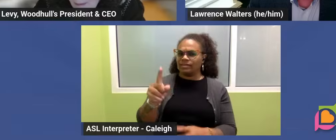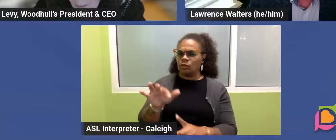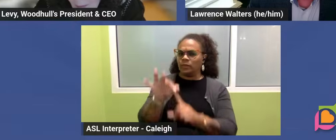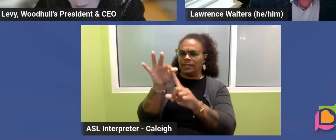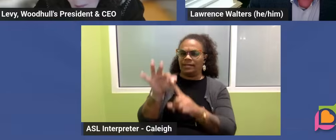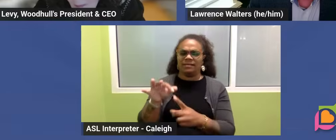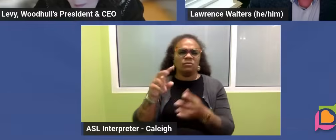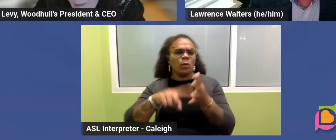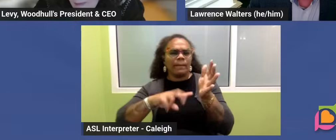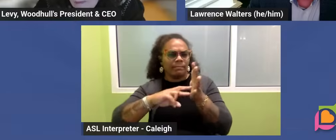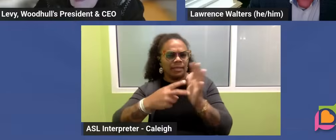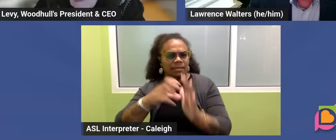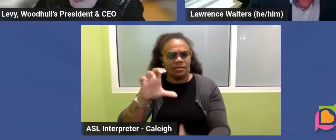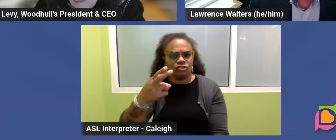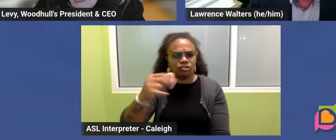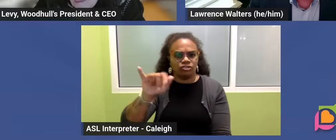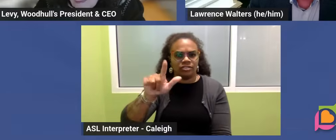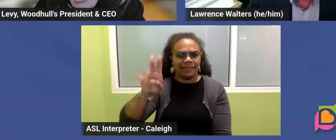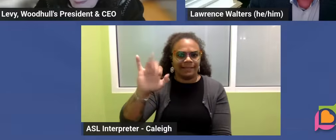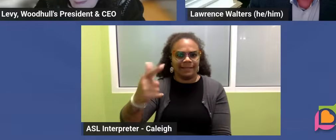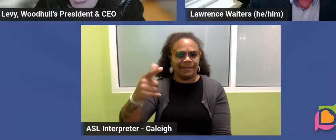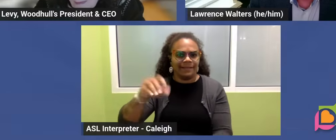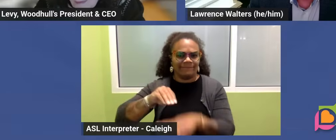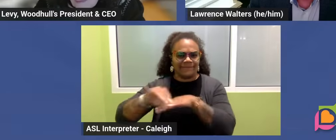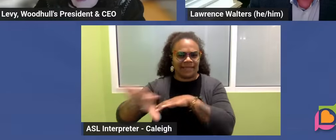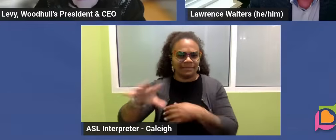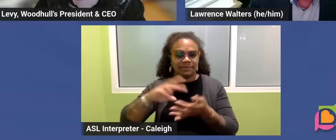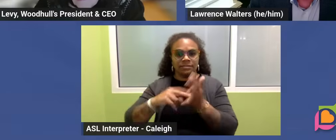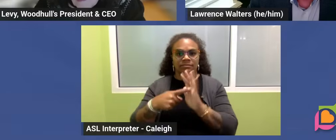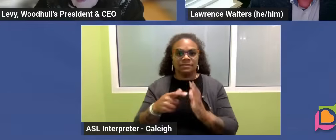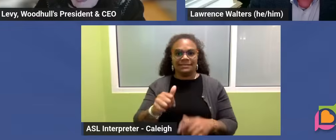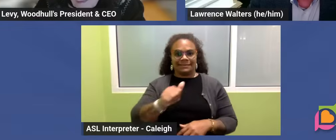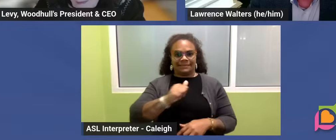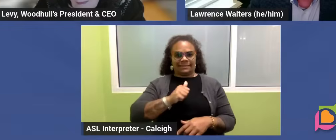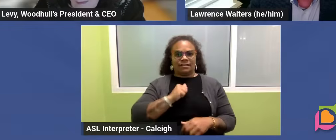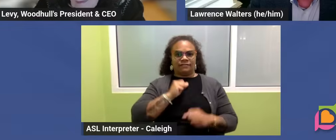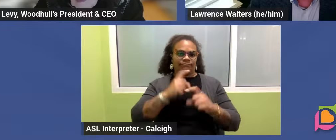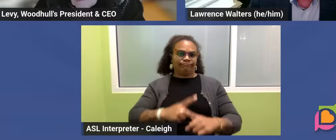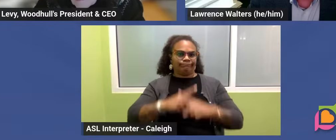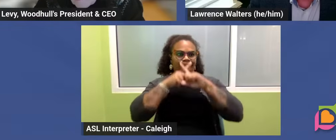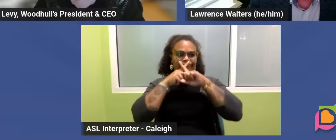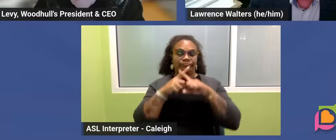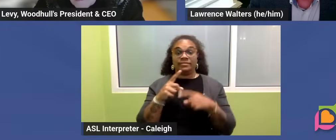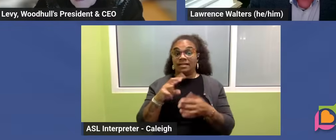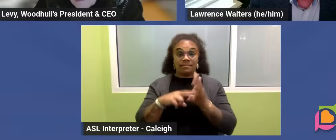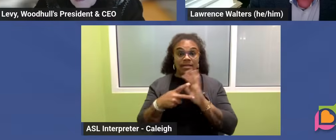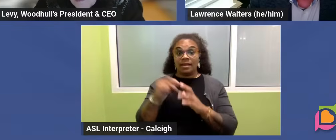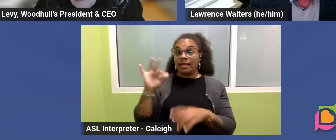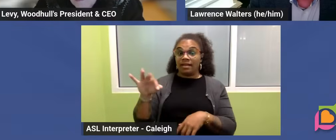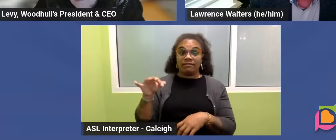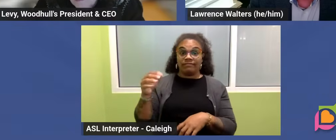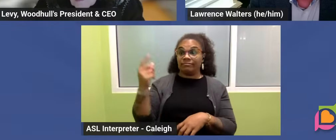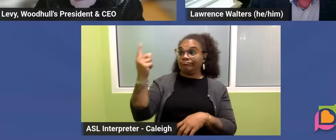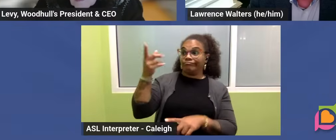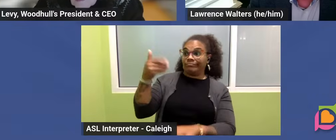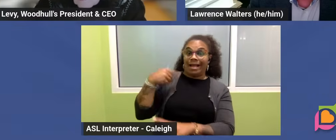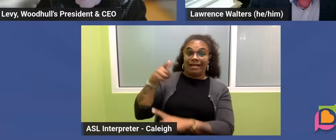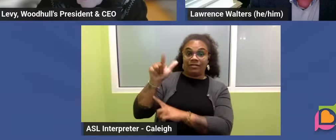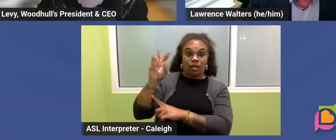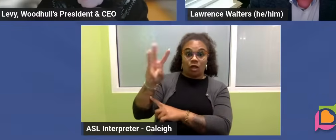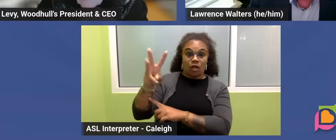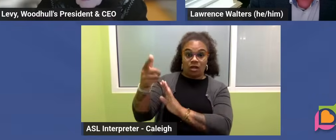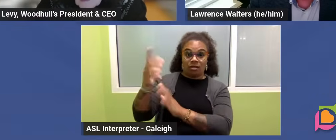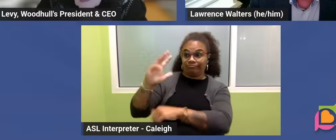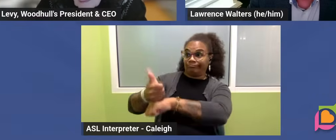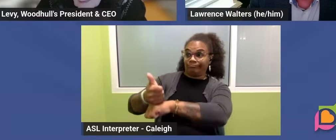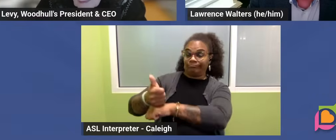It is self-censorship, essentially. If there is a law out there on the books that may in some